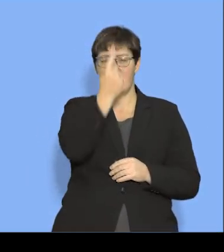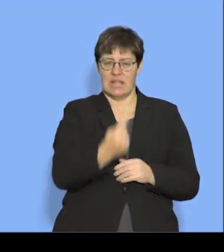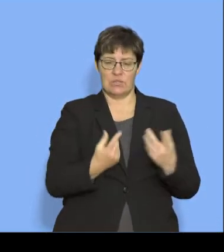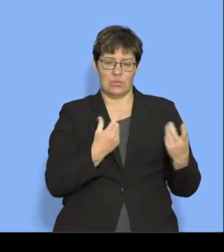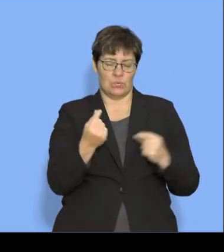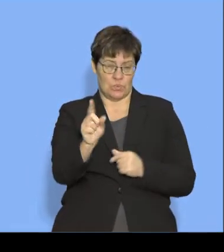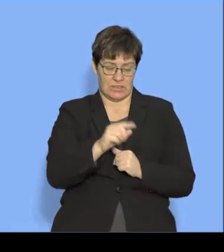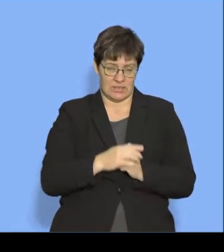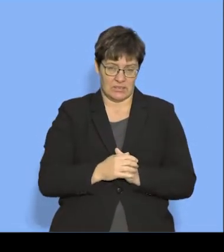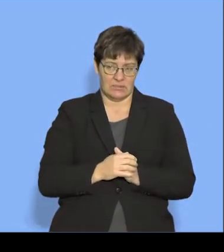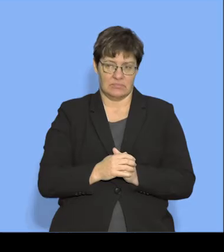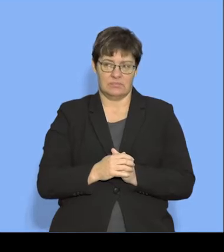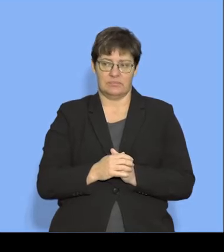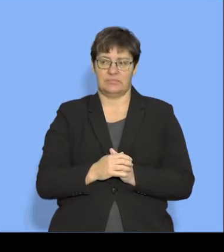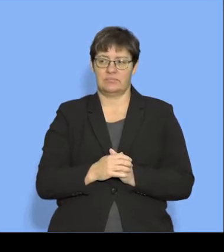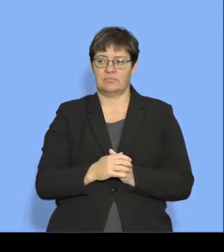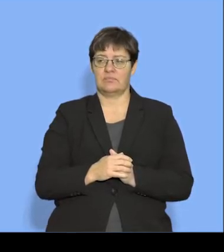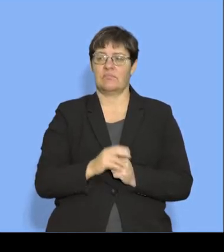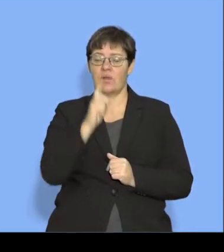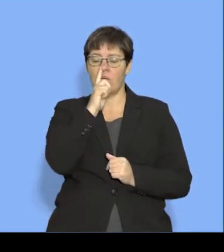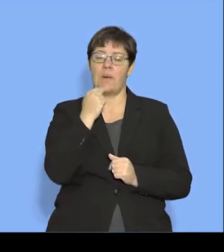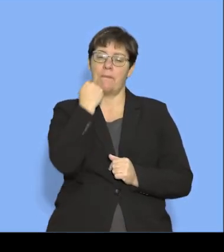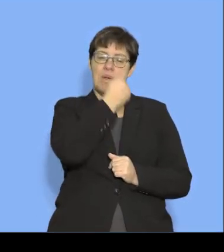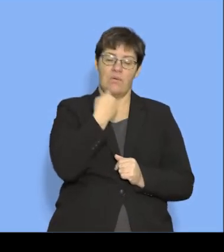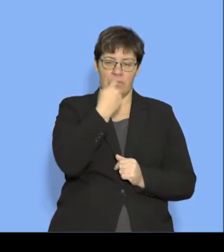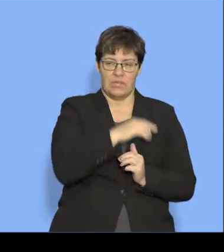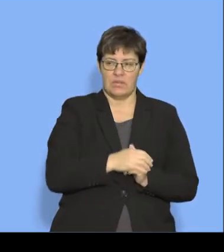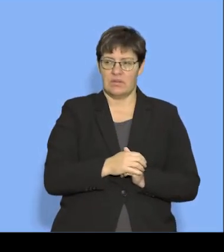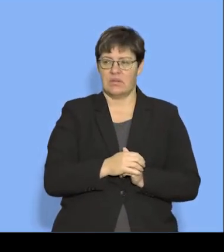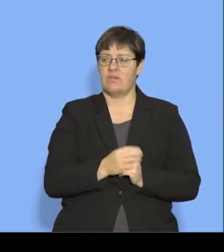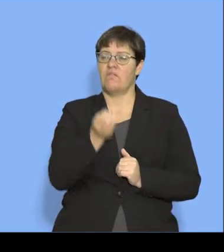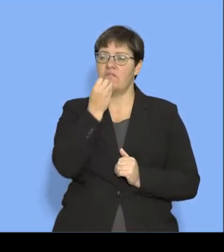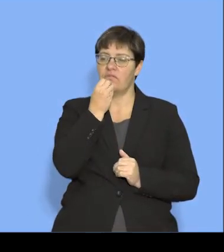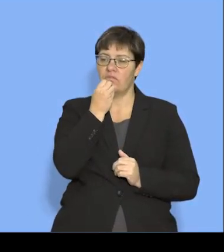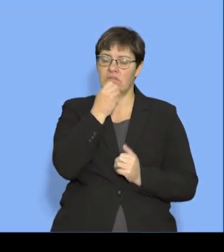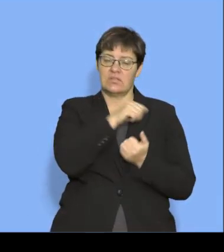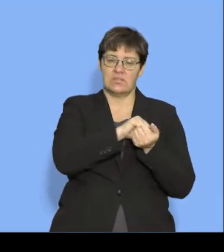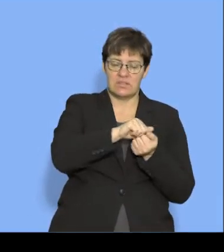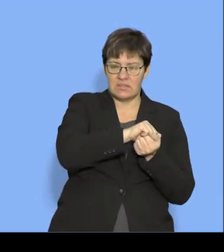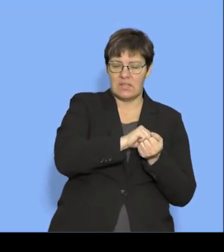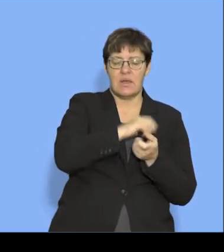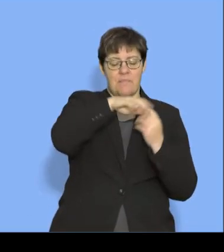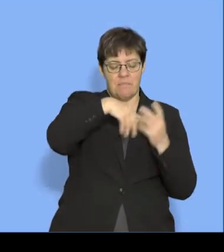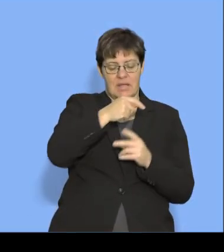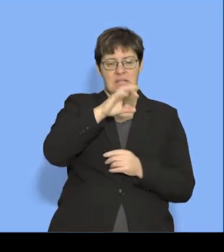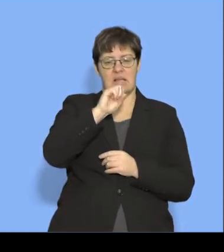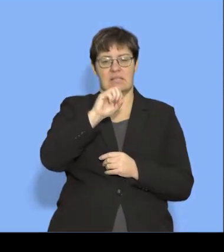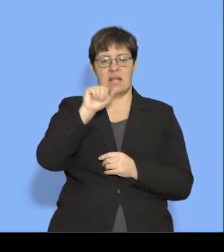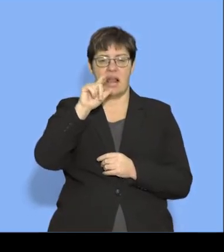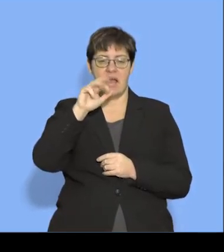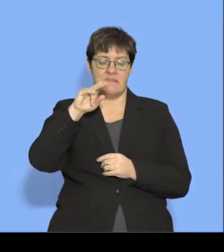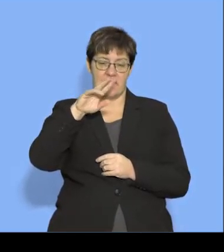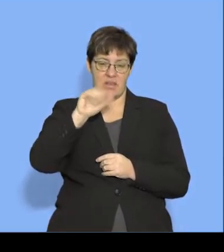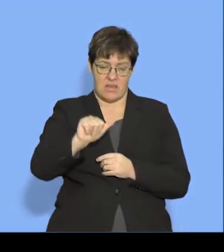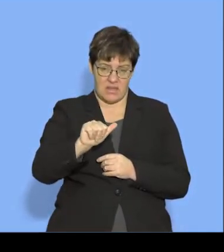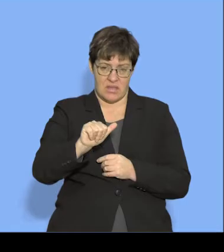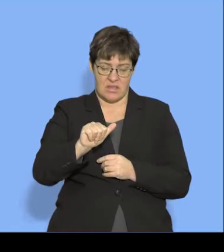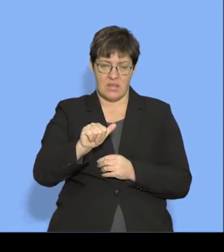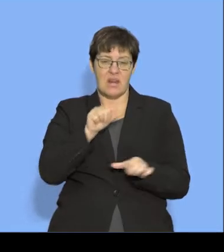of the parts. Okay, again, we looked at the mouth, again, where food then mixes with saliva and it's broken down